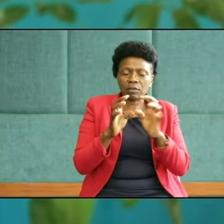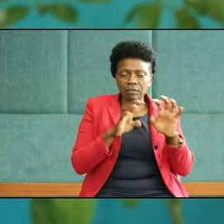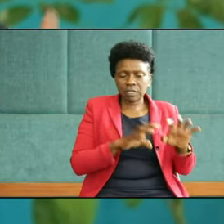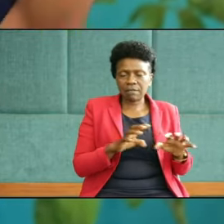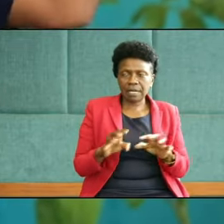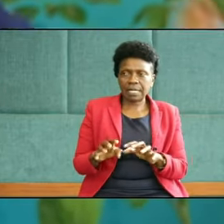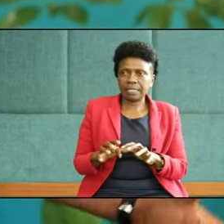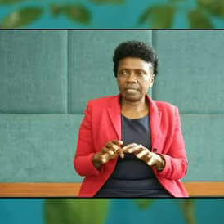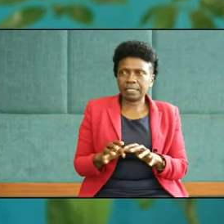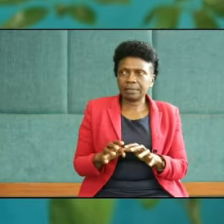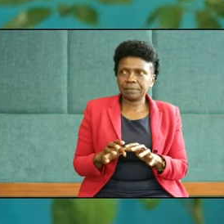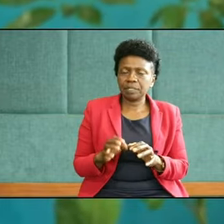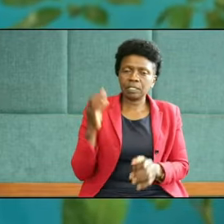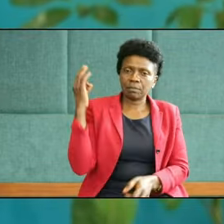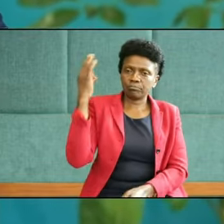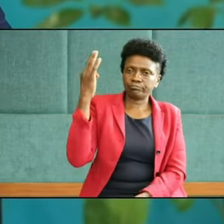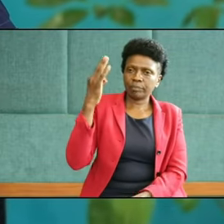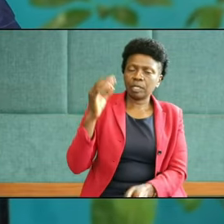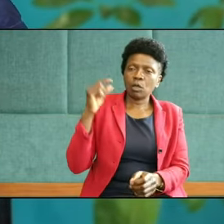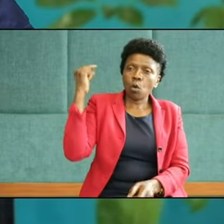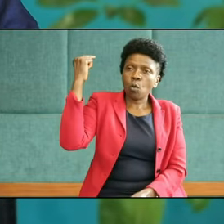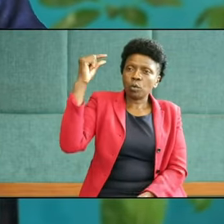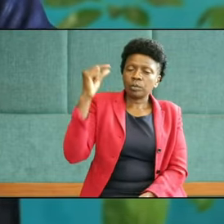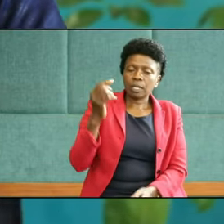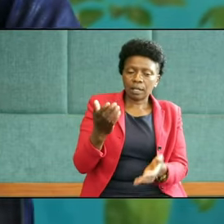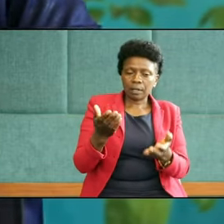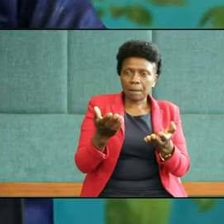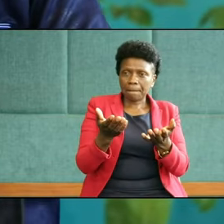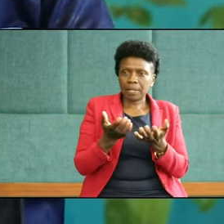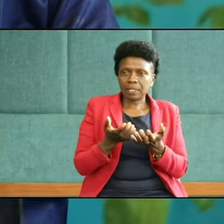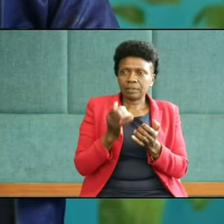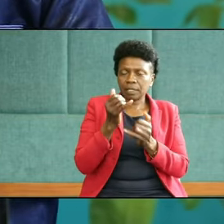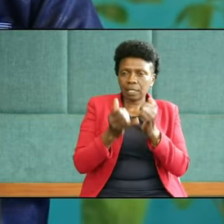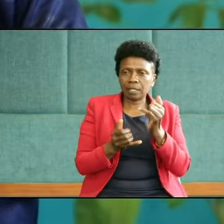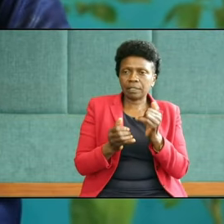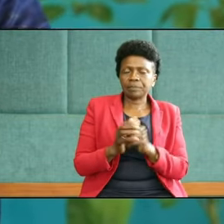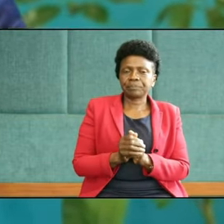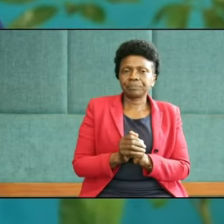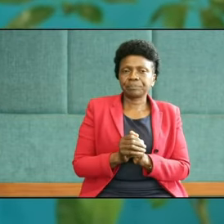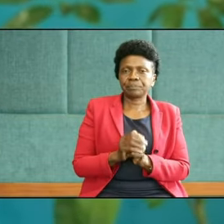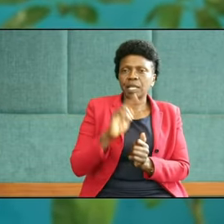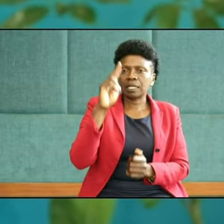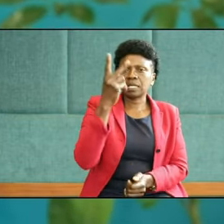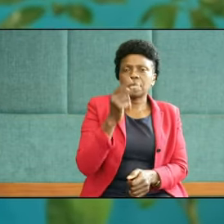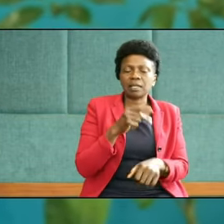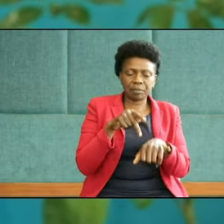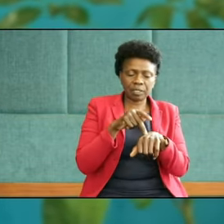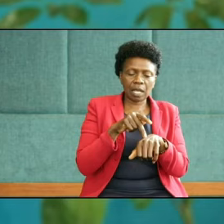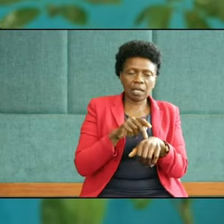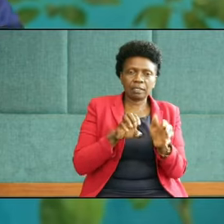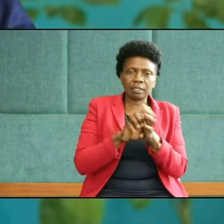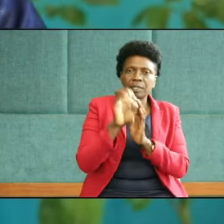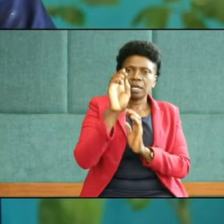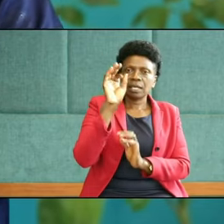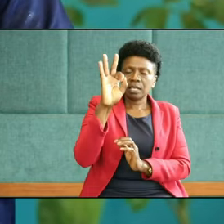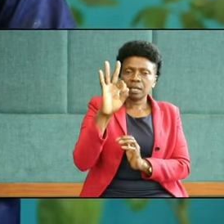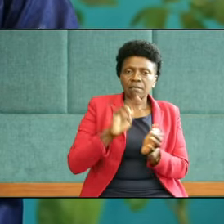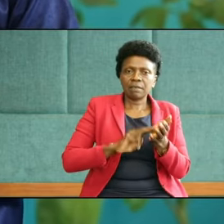suffering. It's the preaching of the gospel that brings it to an end. 2 Peter chapter 3, verse